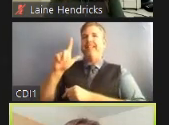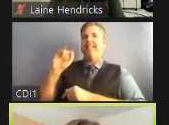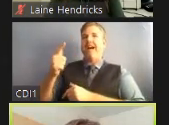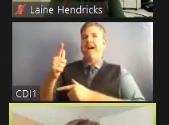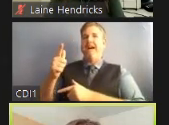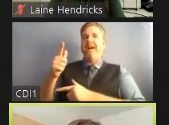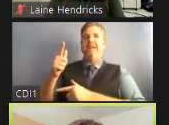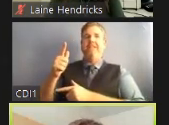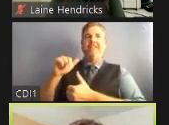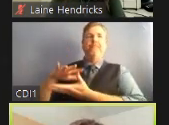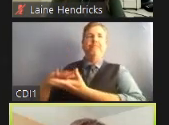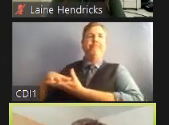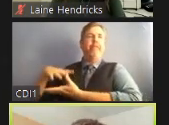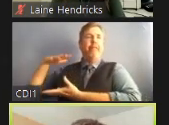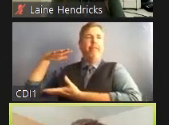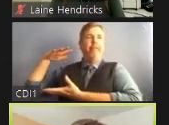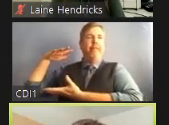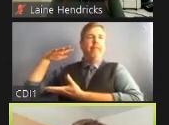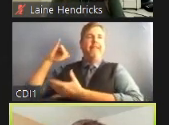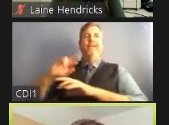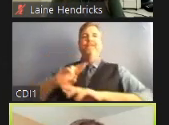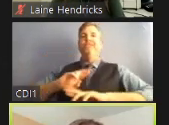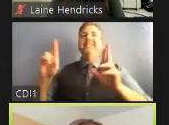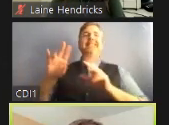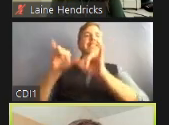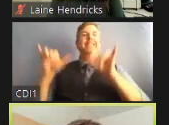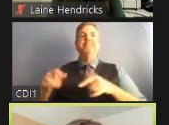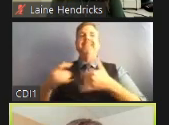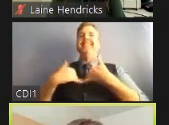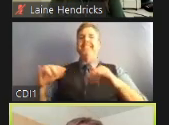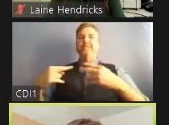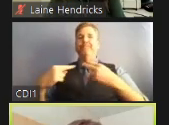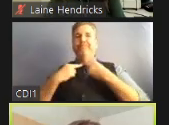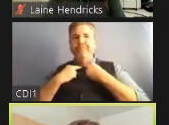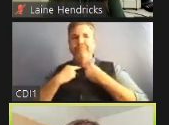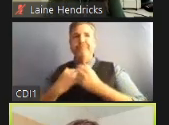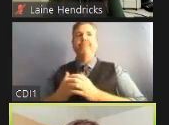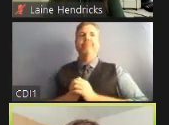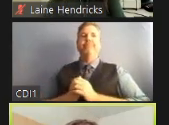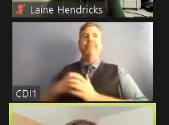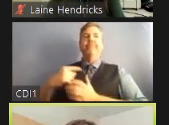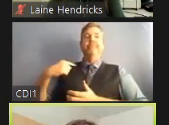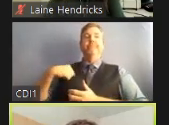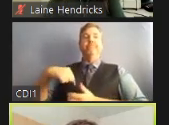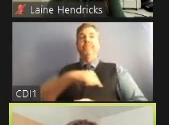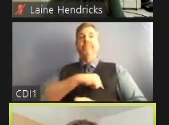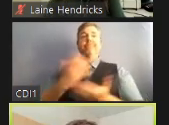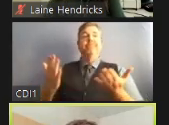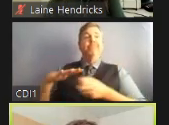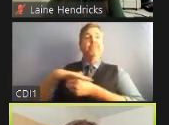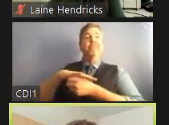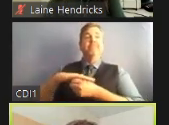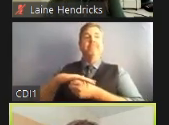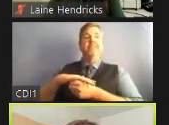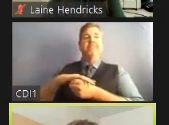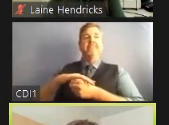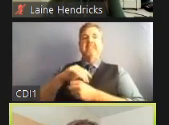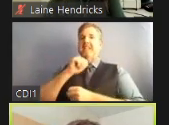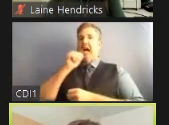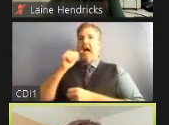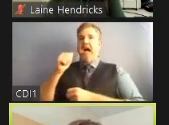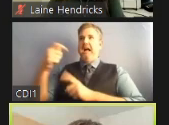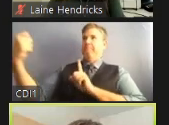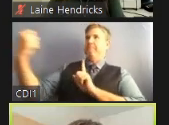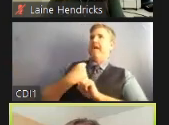of being fixed. We at the local level were less affected by that in Marin County than many other jurisdictions because we have